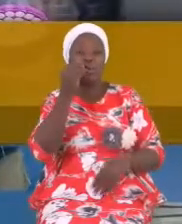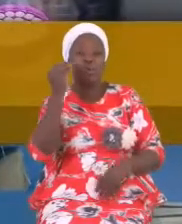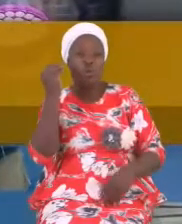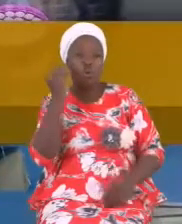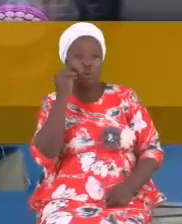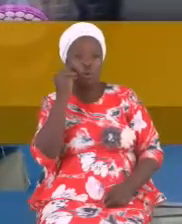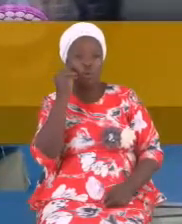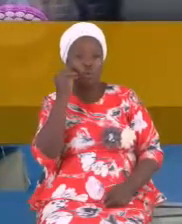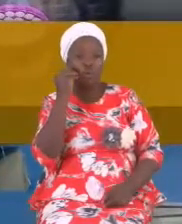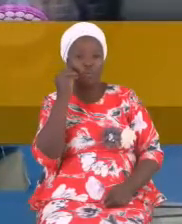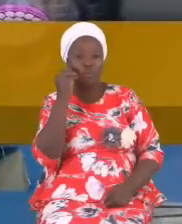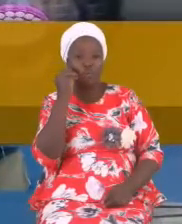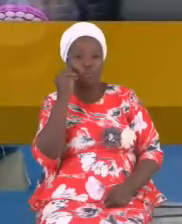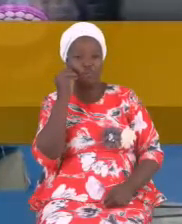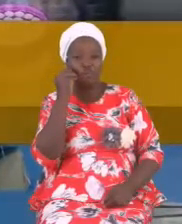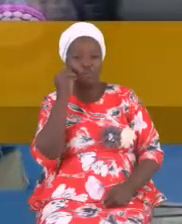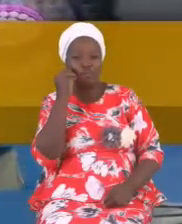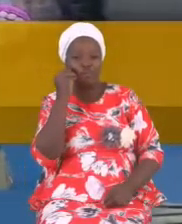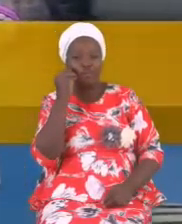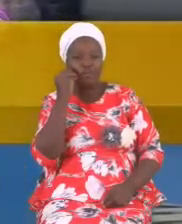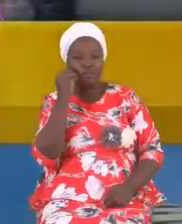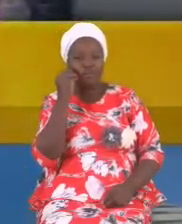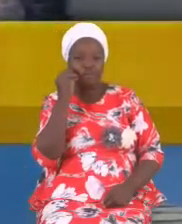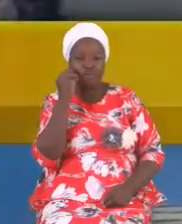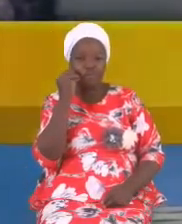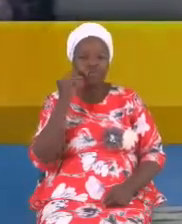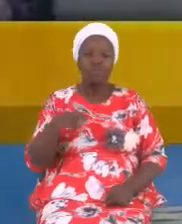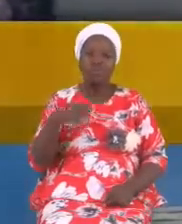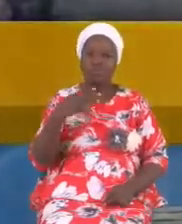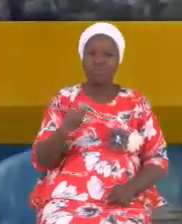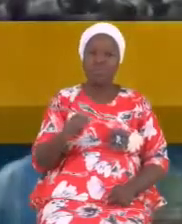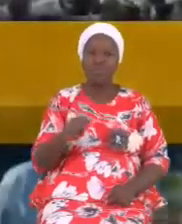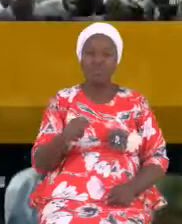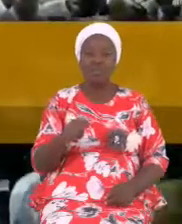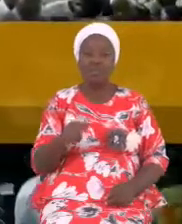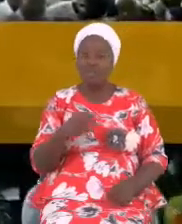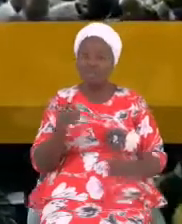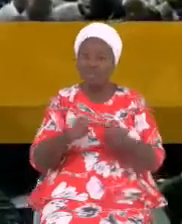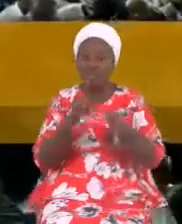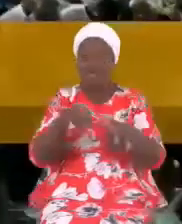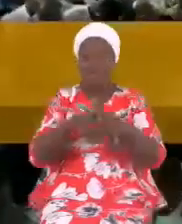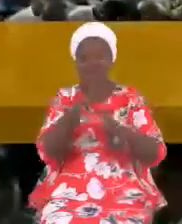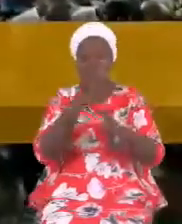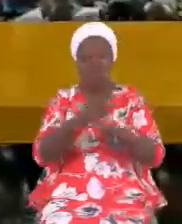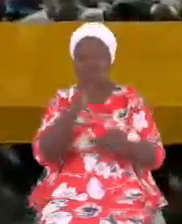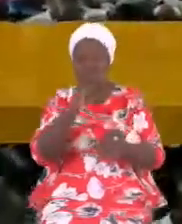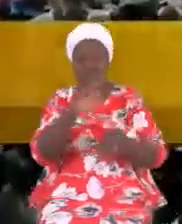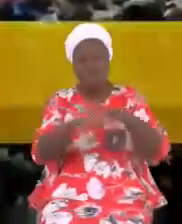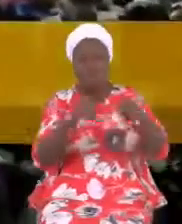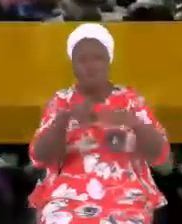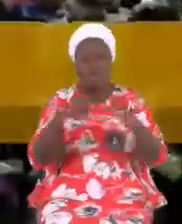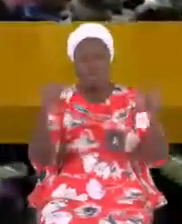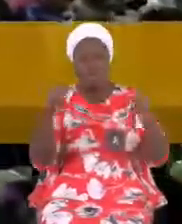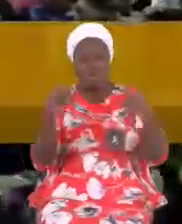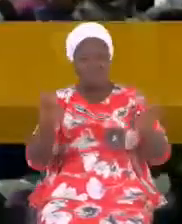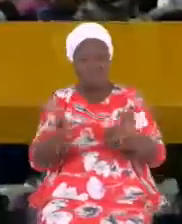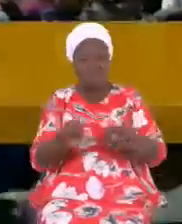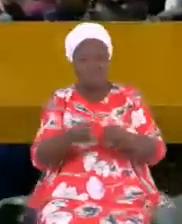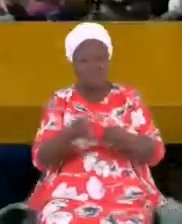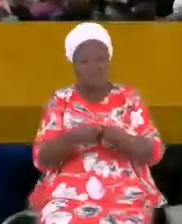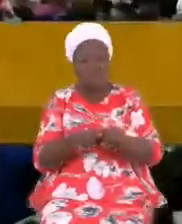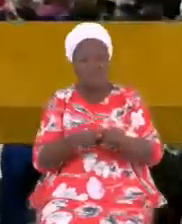whole world is not walking in the same direction. We're not walking in the